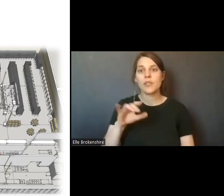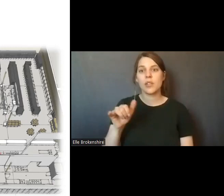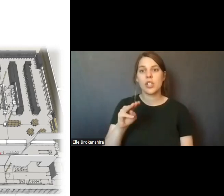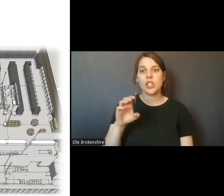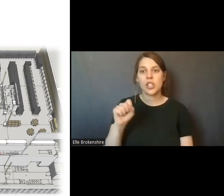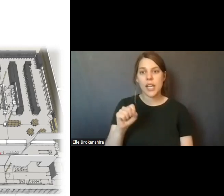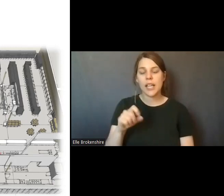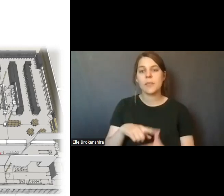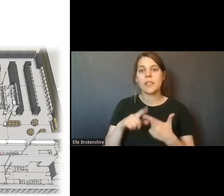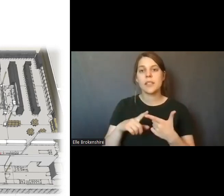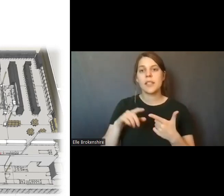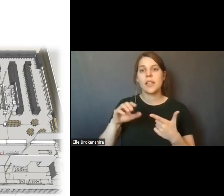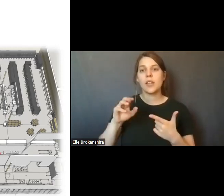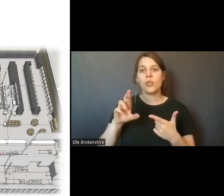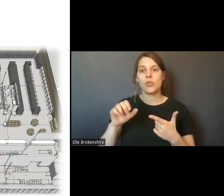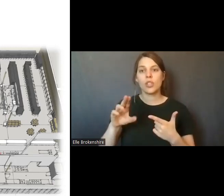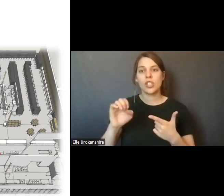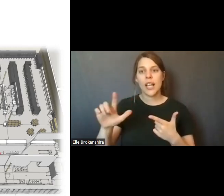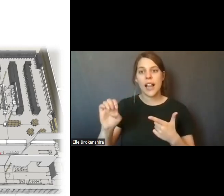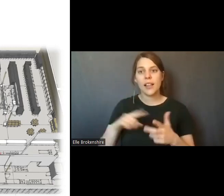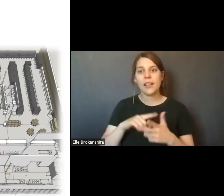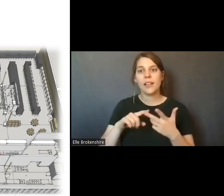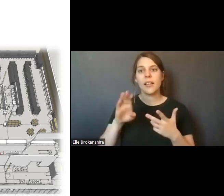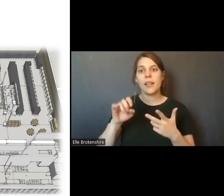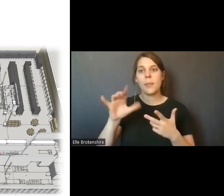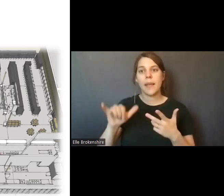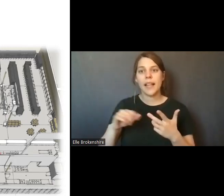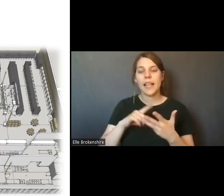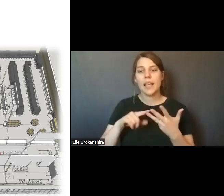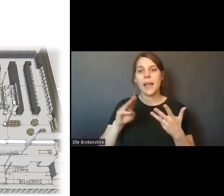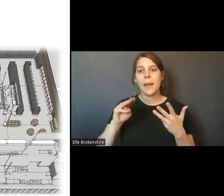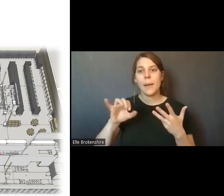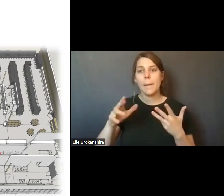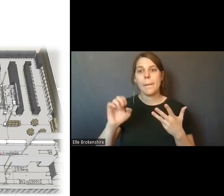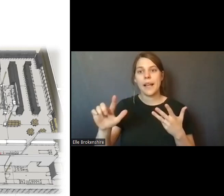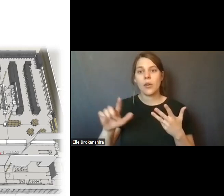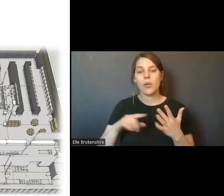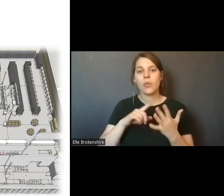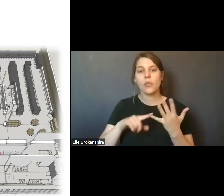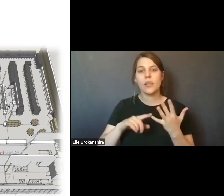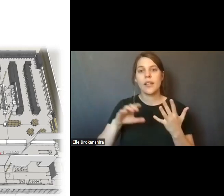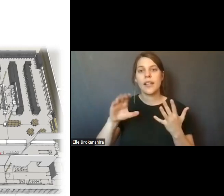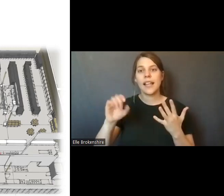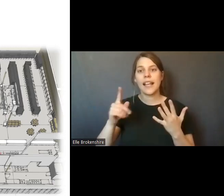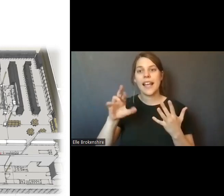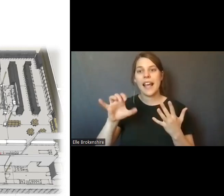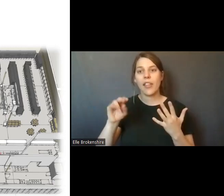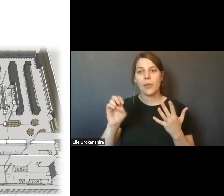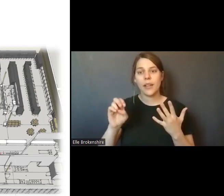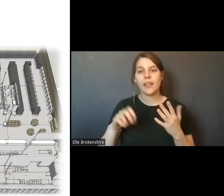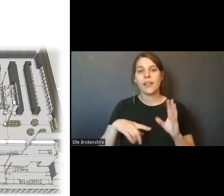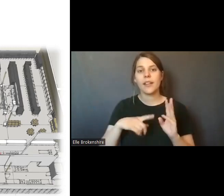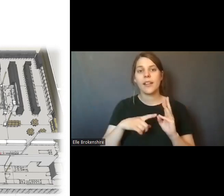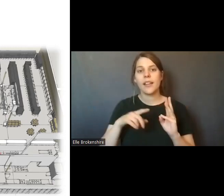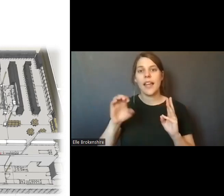Rochelle Lillian, Bailey Knapp, Michael Betsora, Lindsay Jupin, Catherine Murray, ML Meyer,